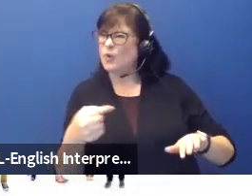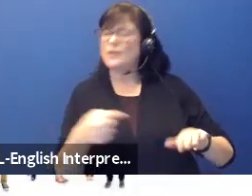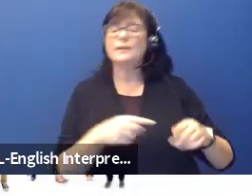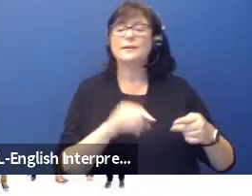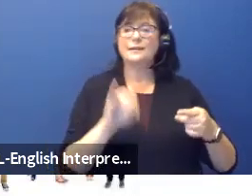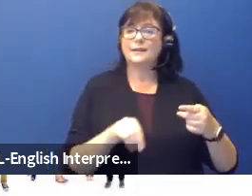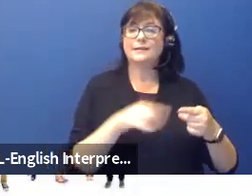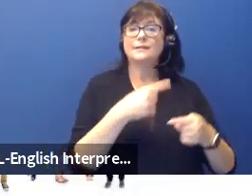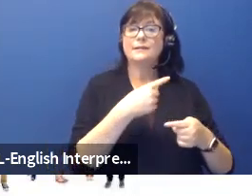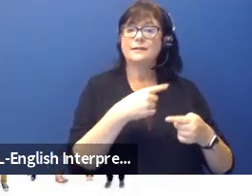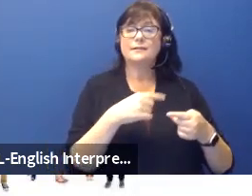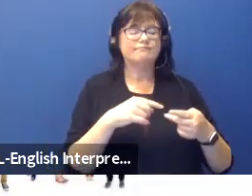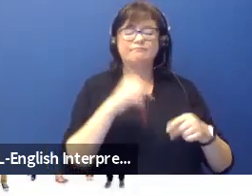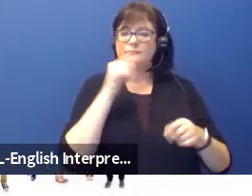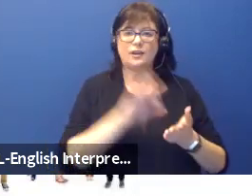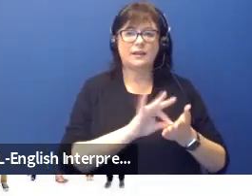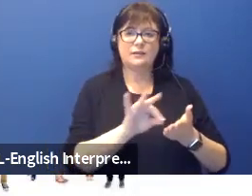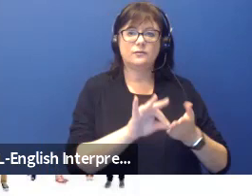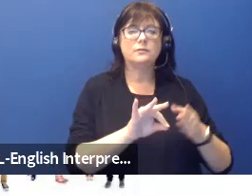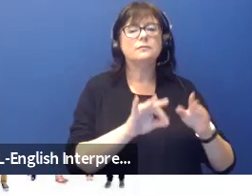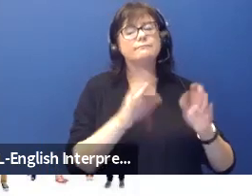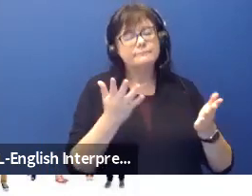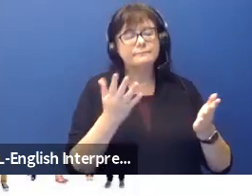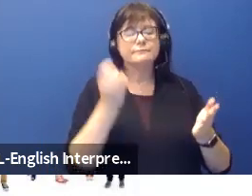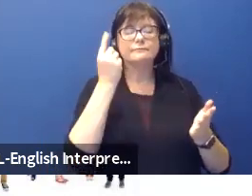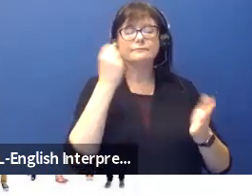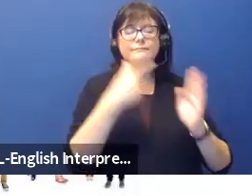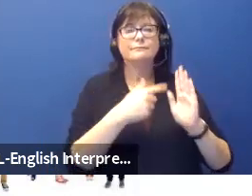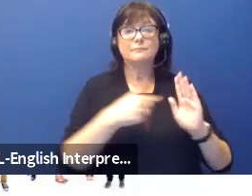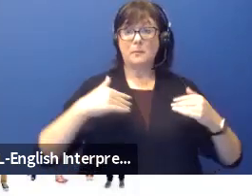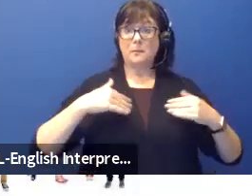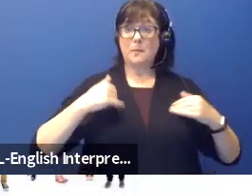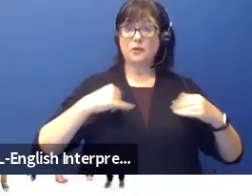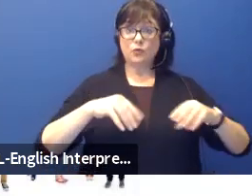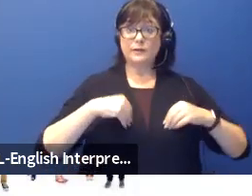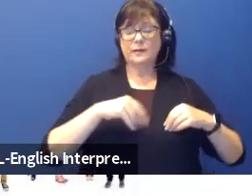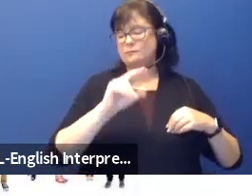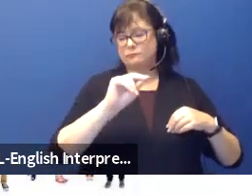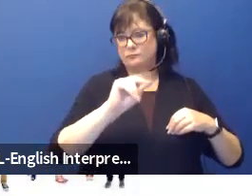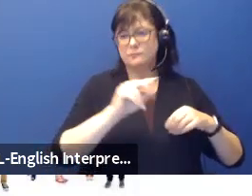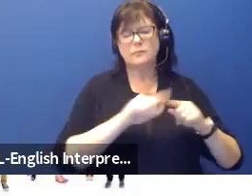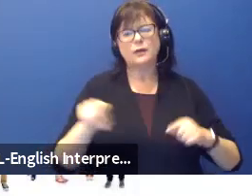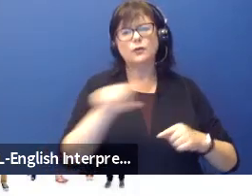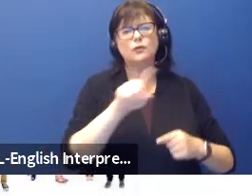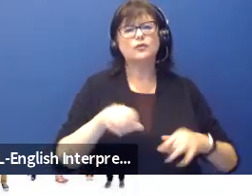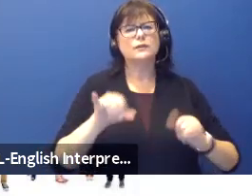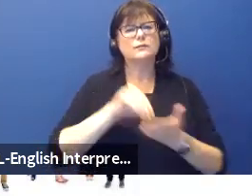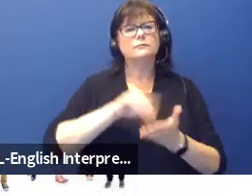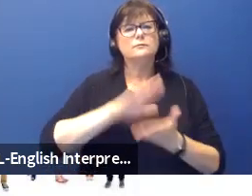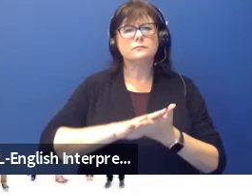document those referrals, even though technically those two categories of referrals in do not count.